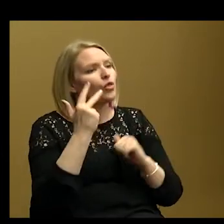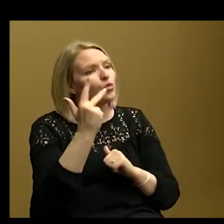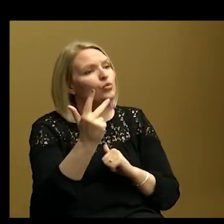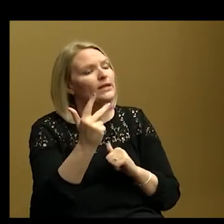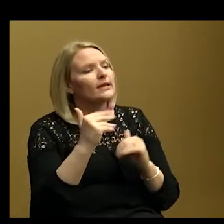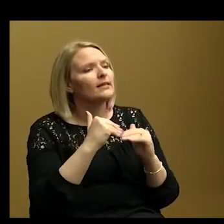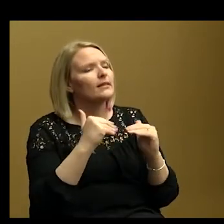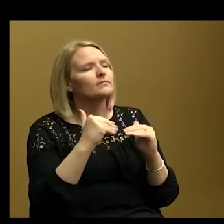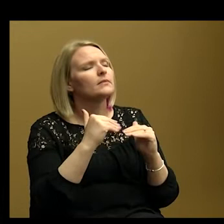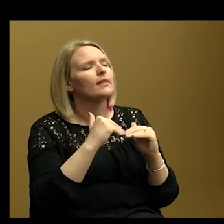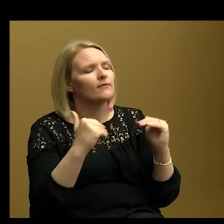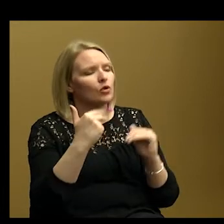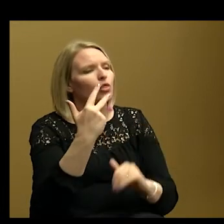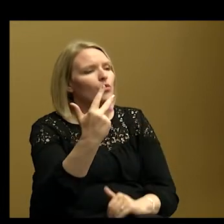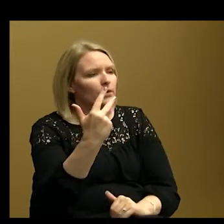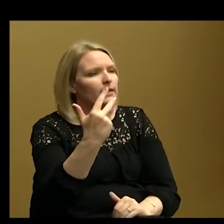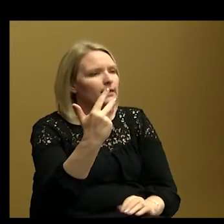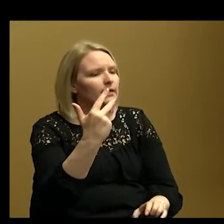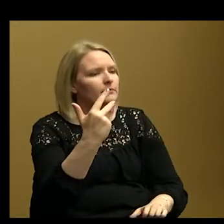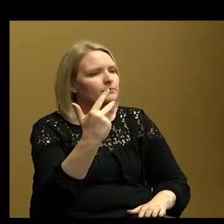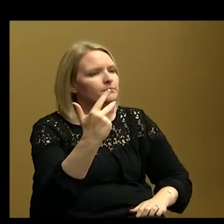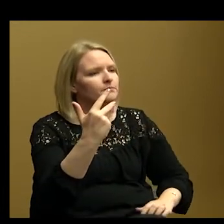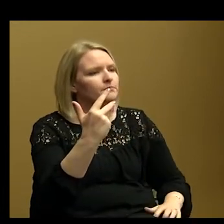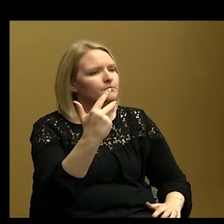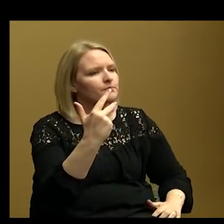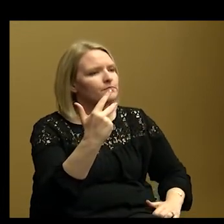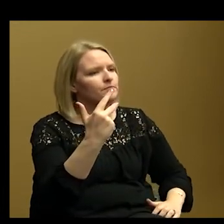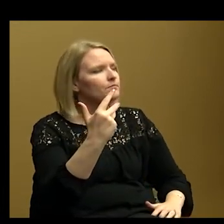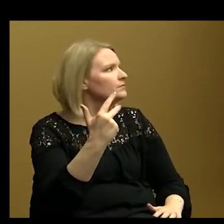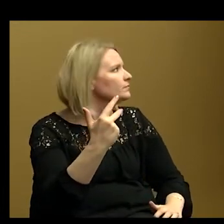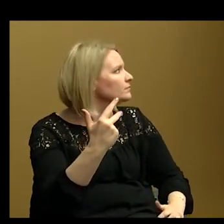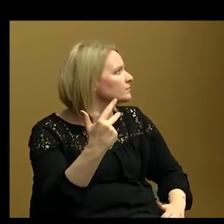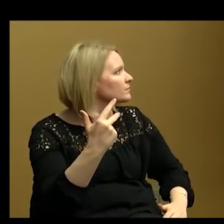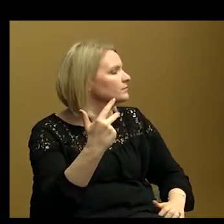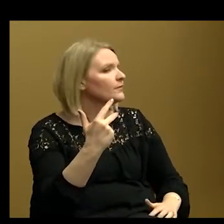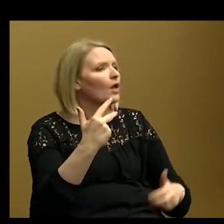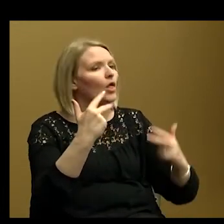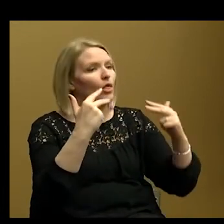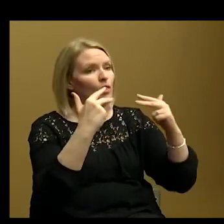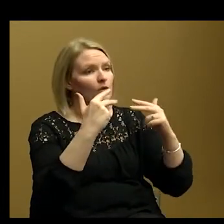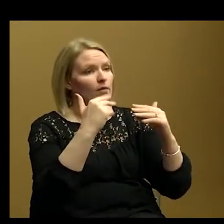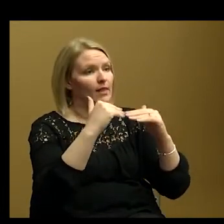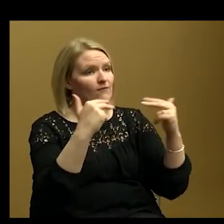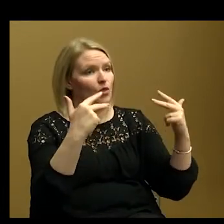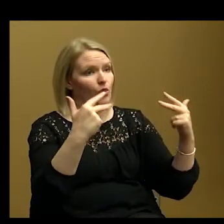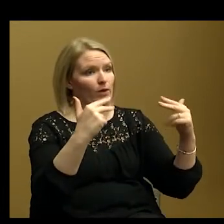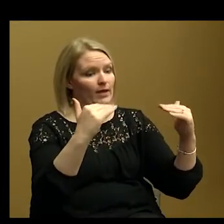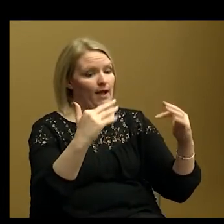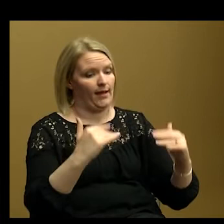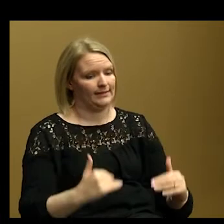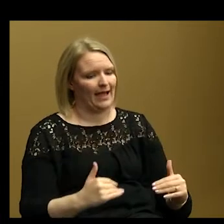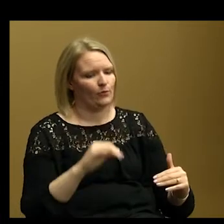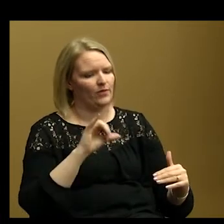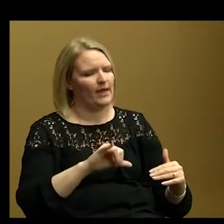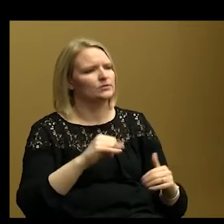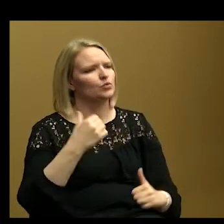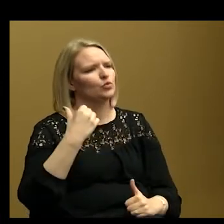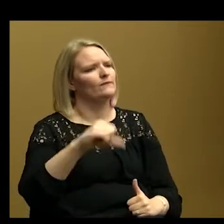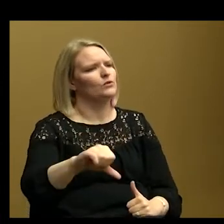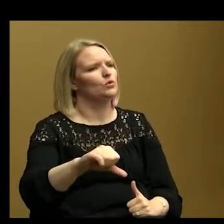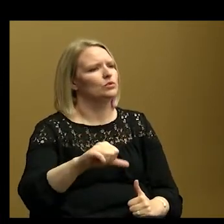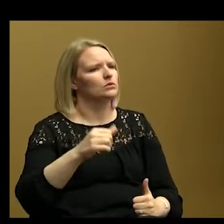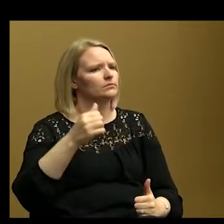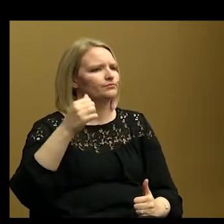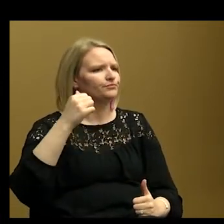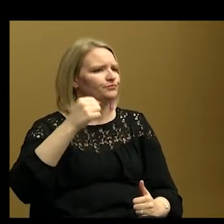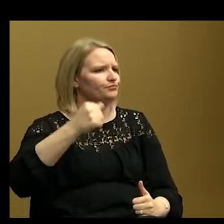that all of these from 3 on down is refusal or reject something. So that's